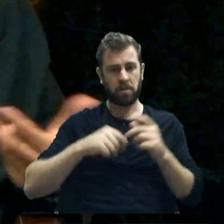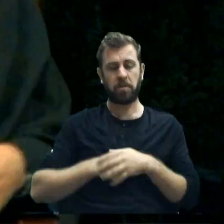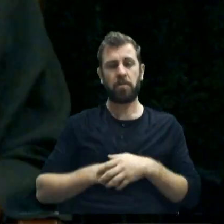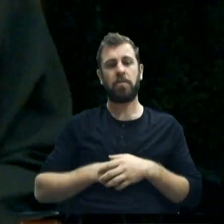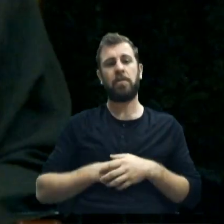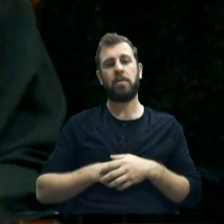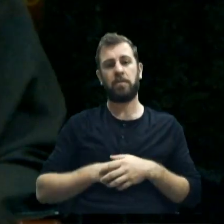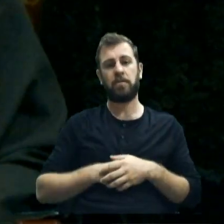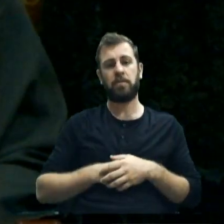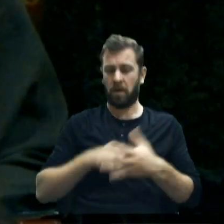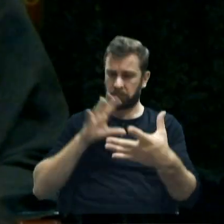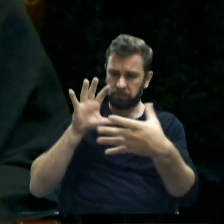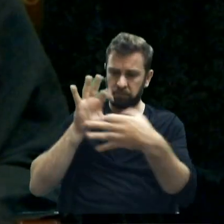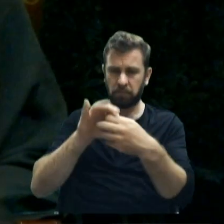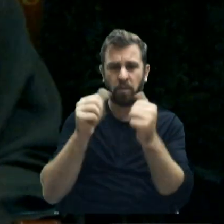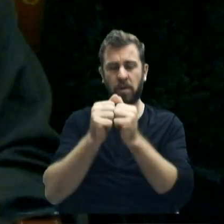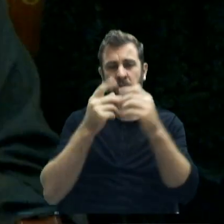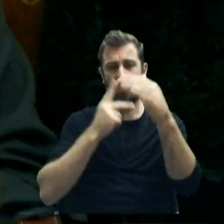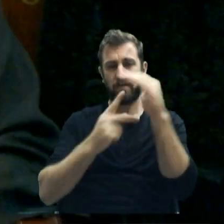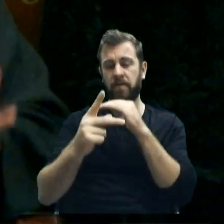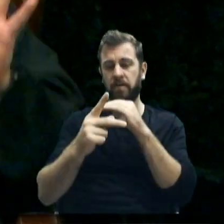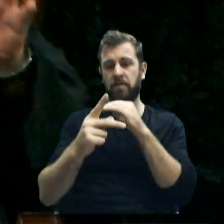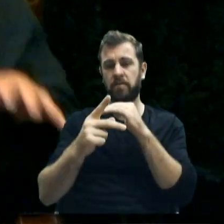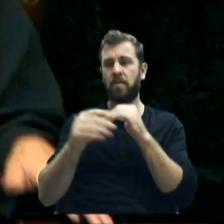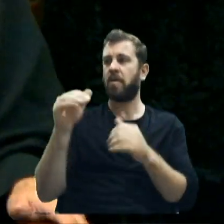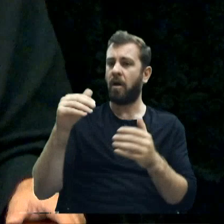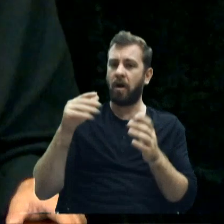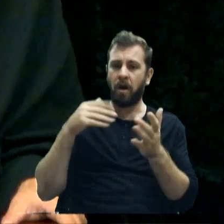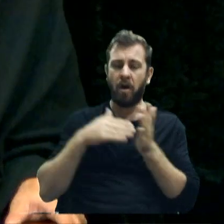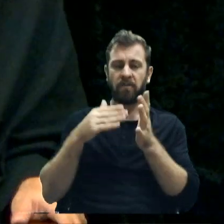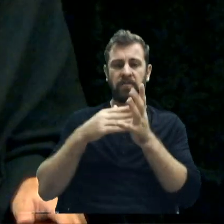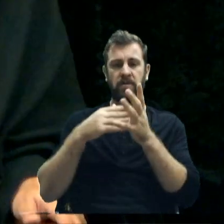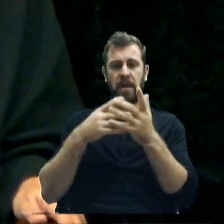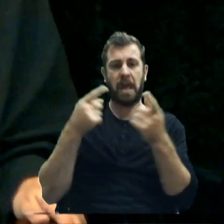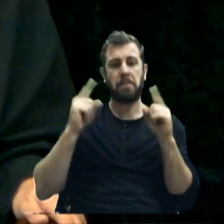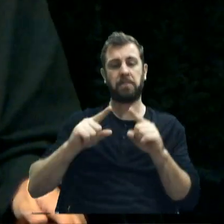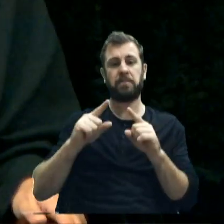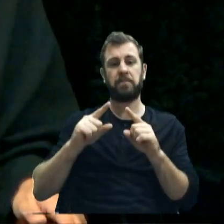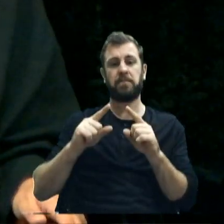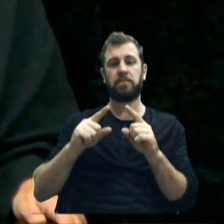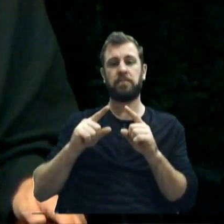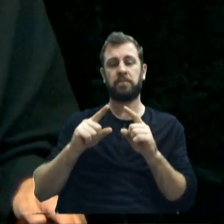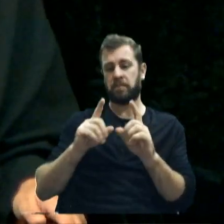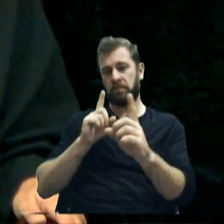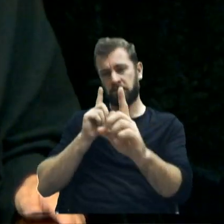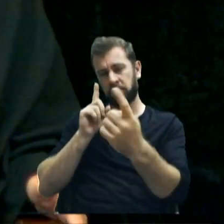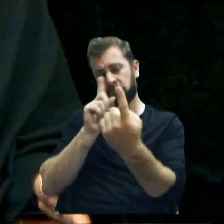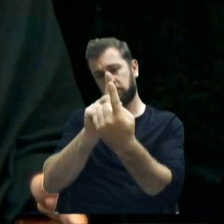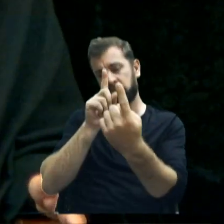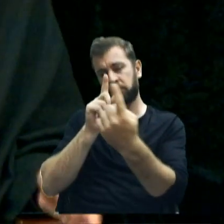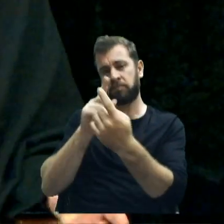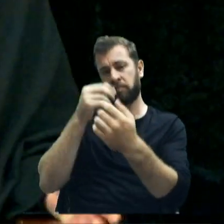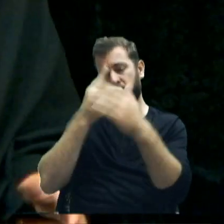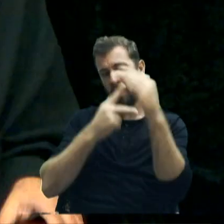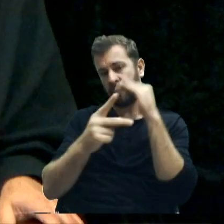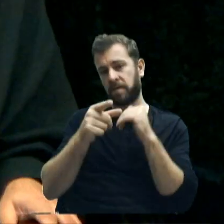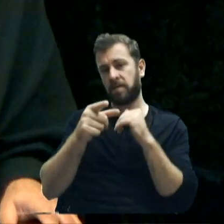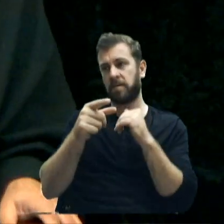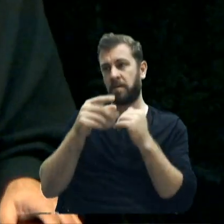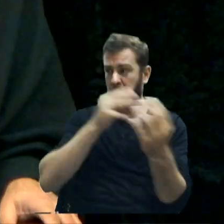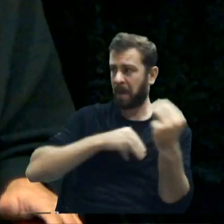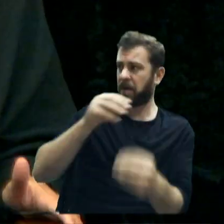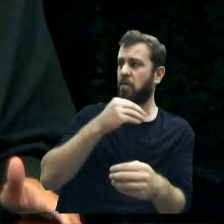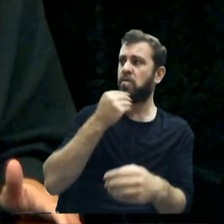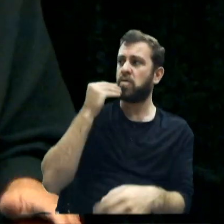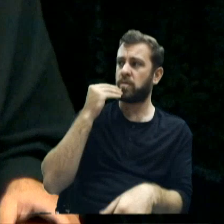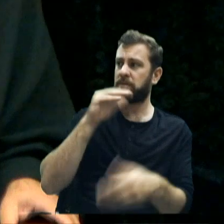And they would oftentimes approach the Holy Prophet and says, "Ya Rasulullah, you know, Mecca is our home city.